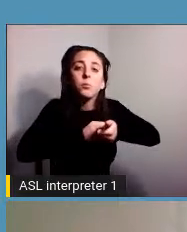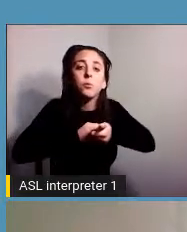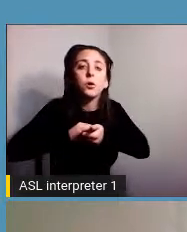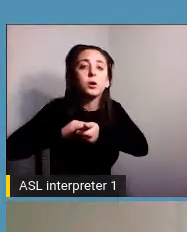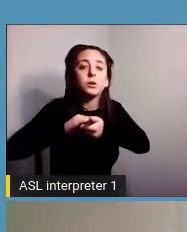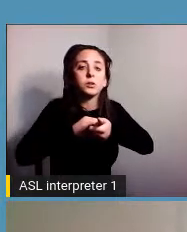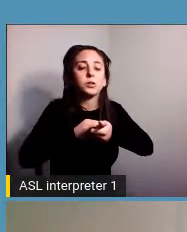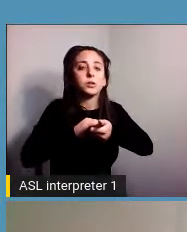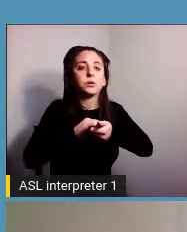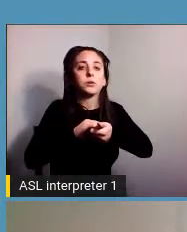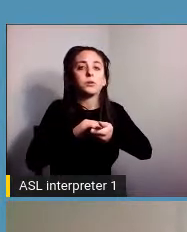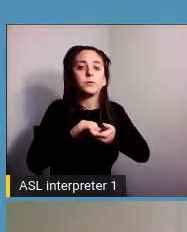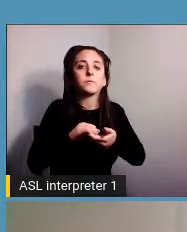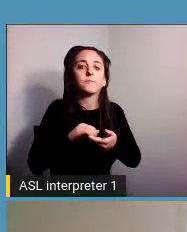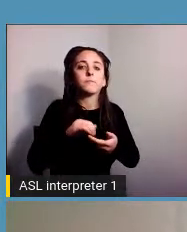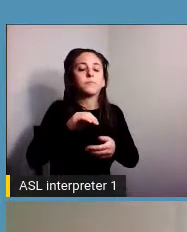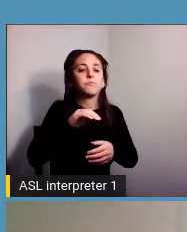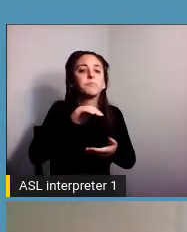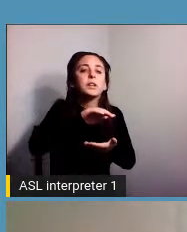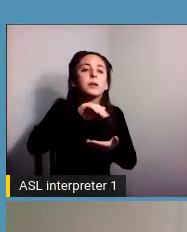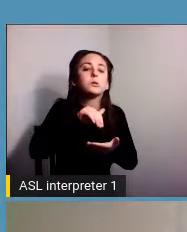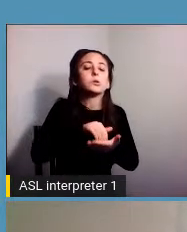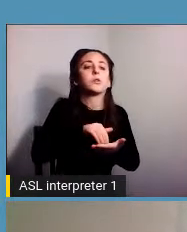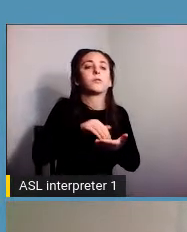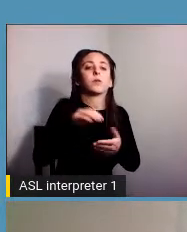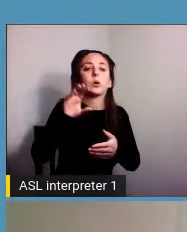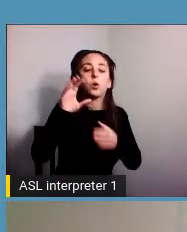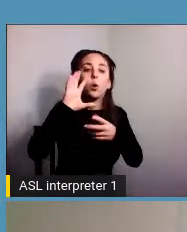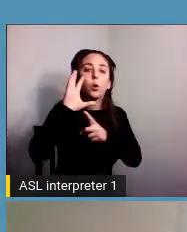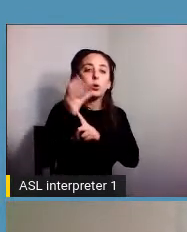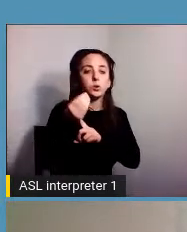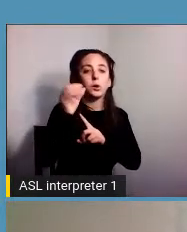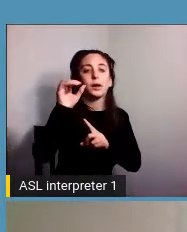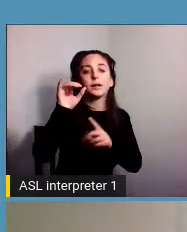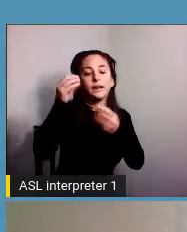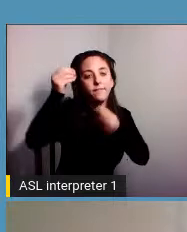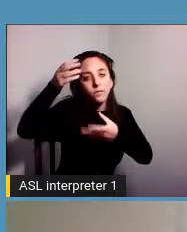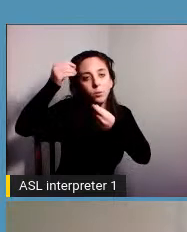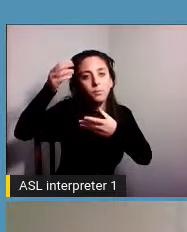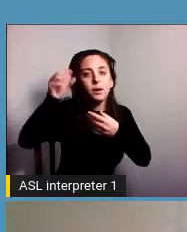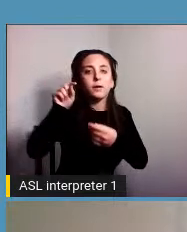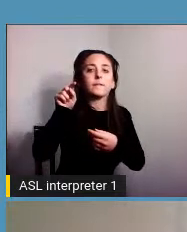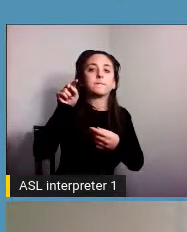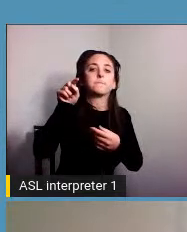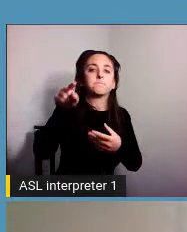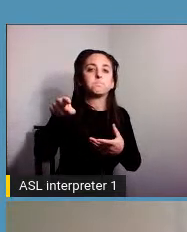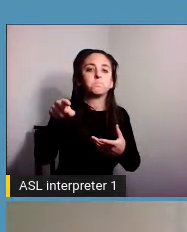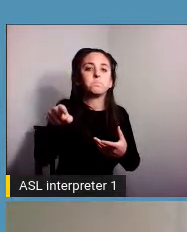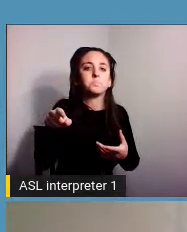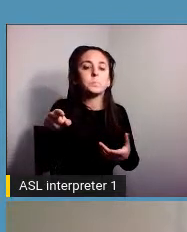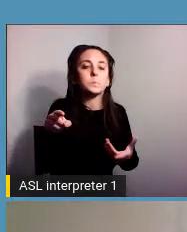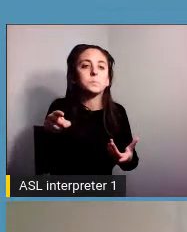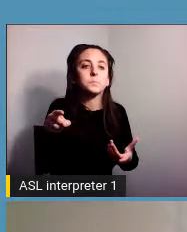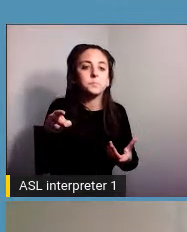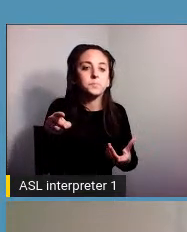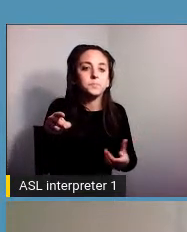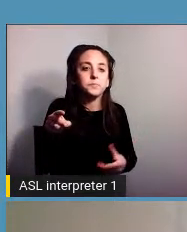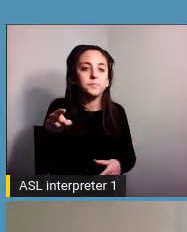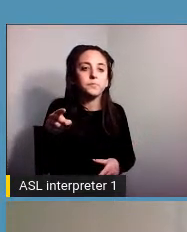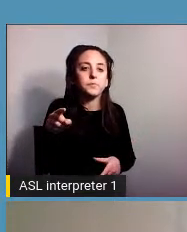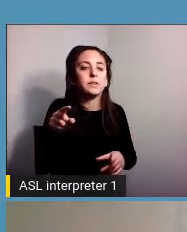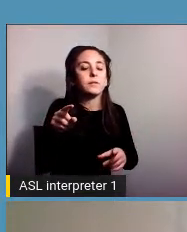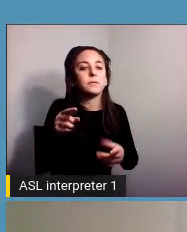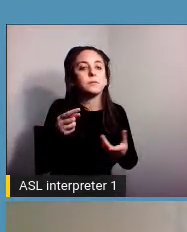the Center for Cultural Informatics at the Institute of Computer Science in Heraklion, Crete. And we've had little